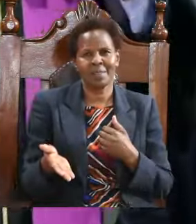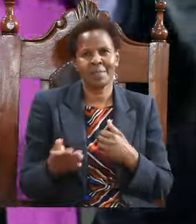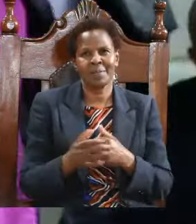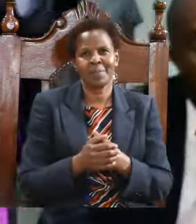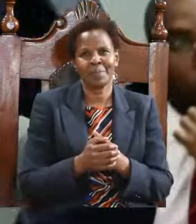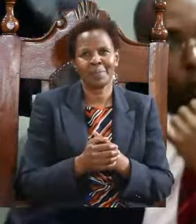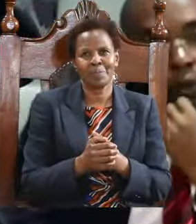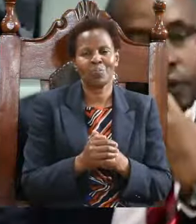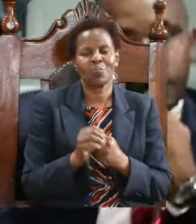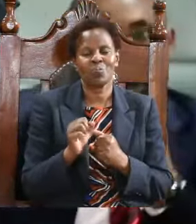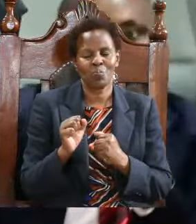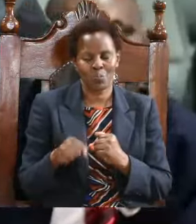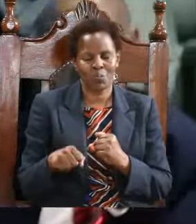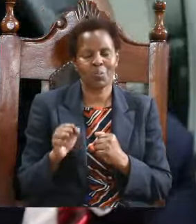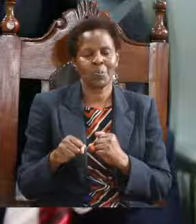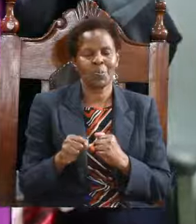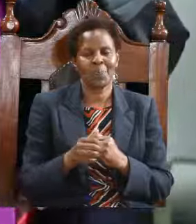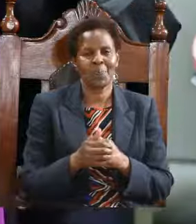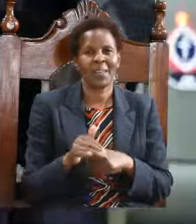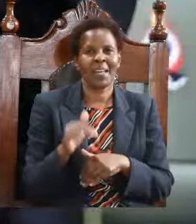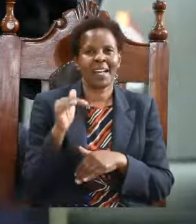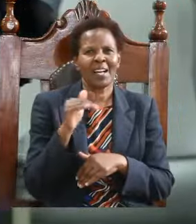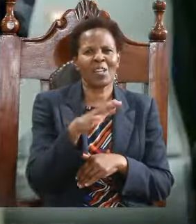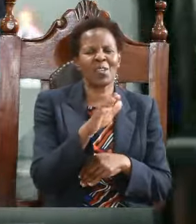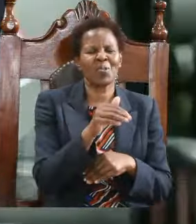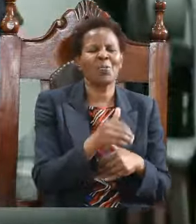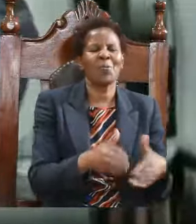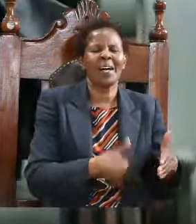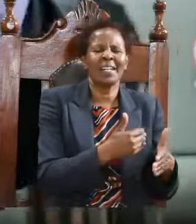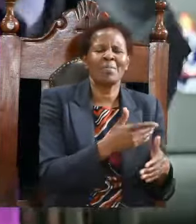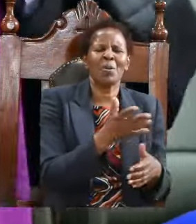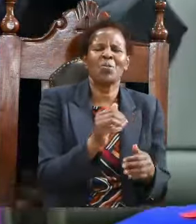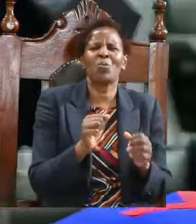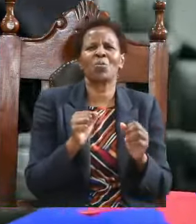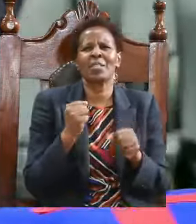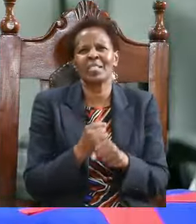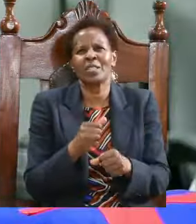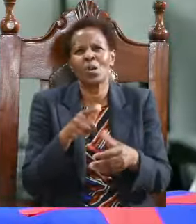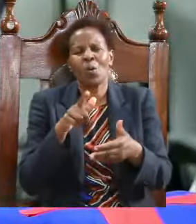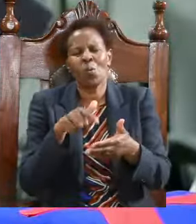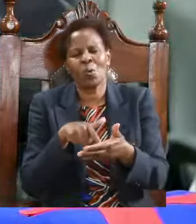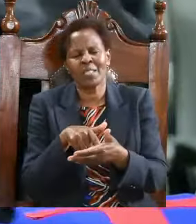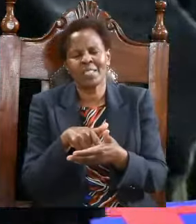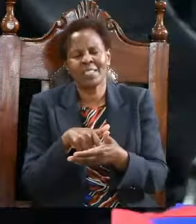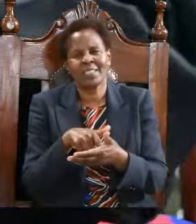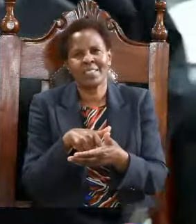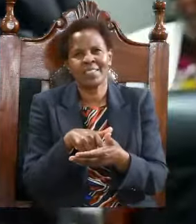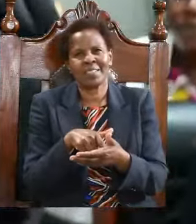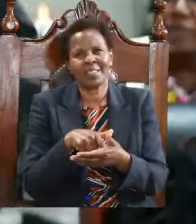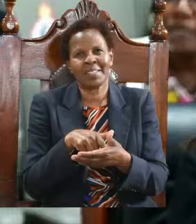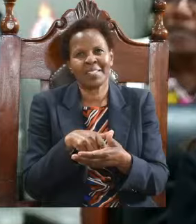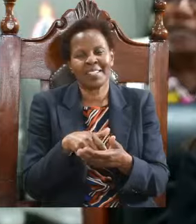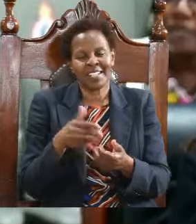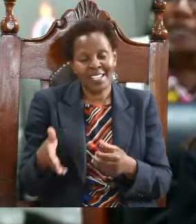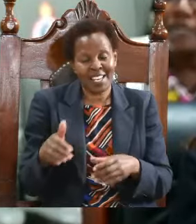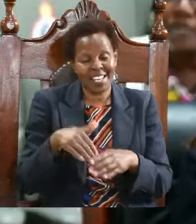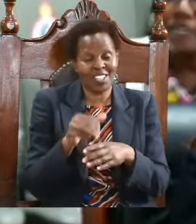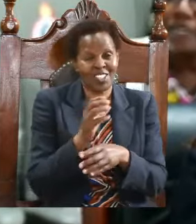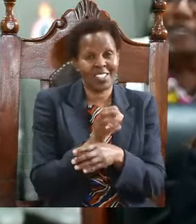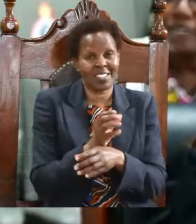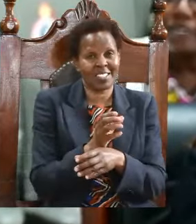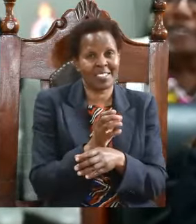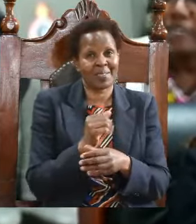Hello? Hey, look your neighbor, wega muri atiri, what have you done since you came in Bahati? What have